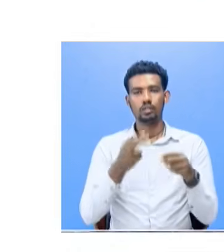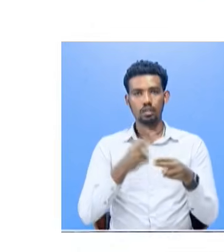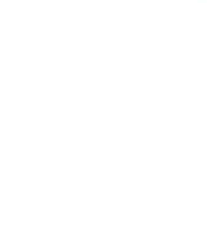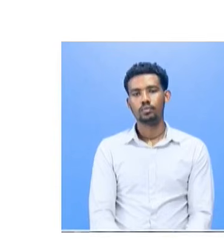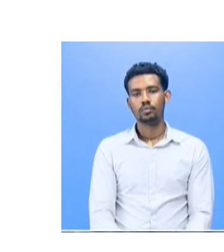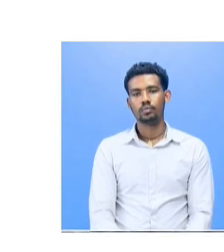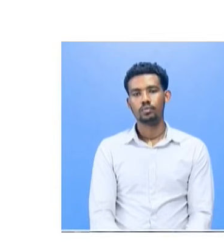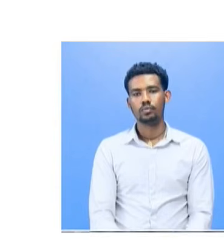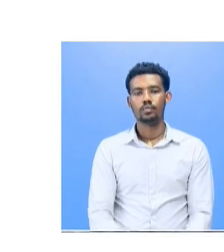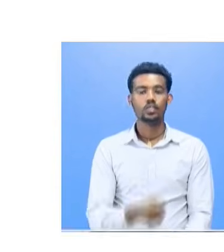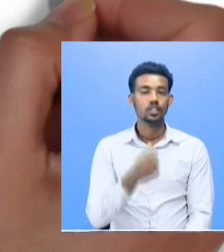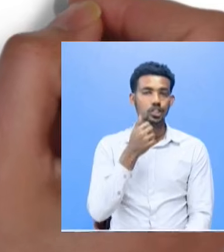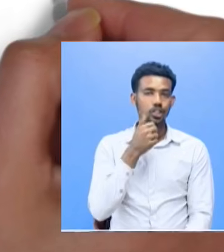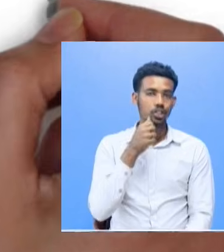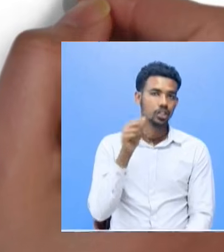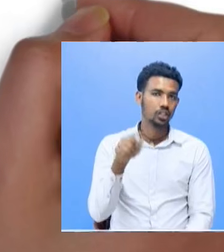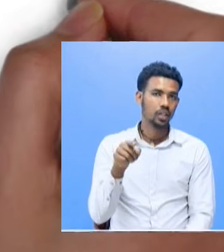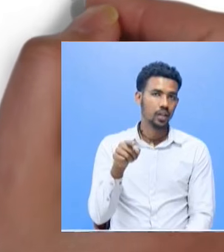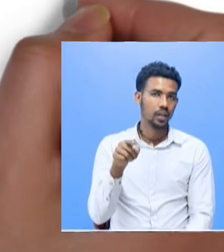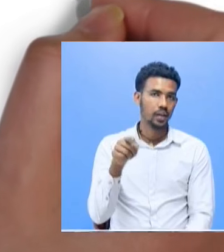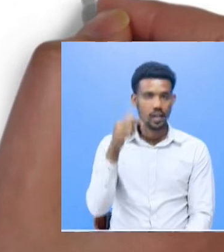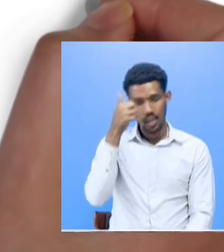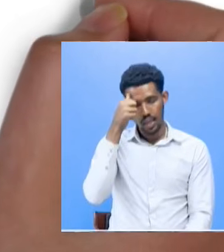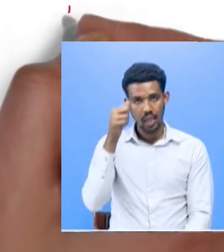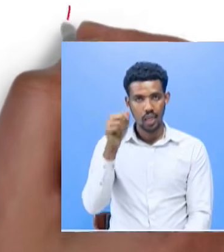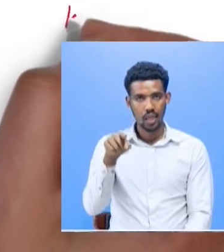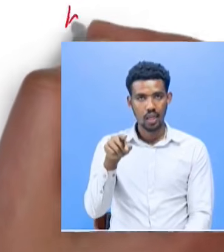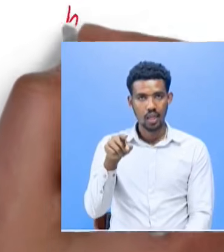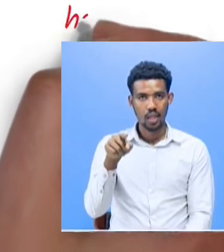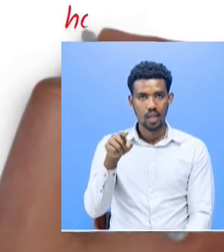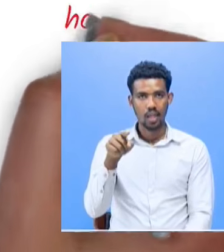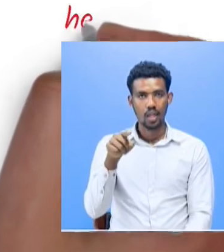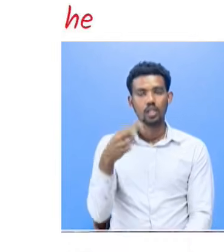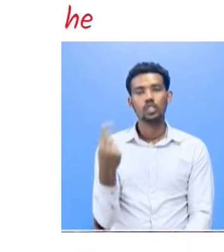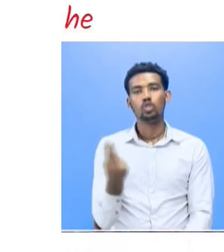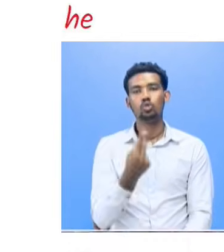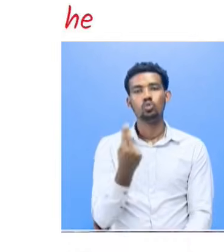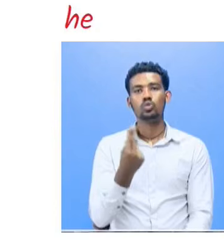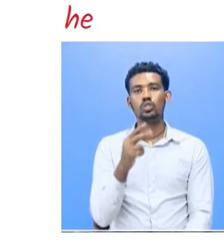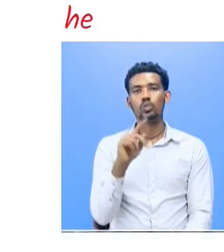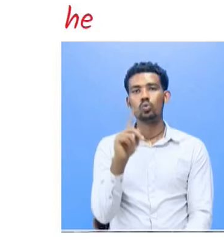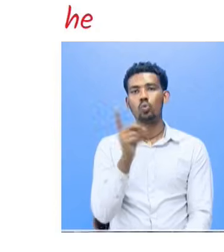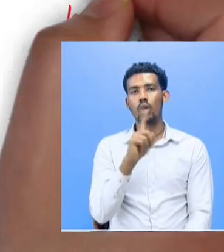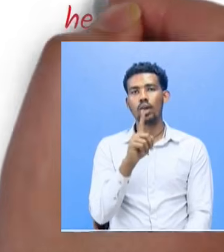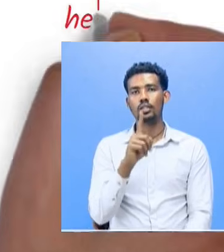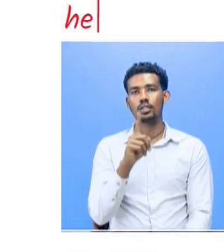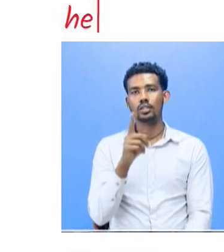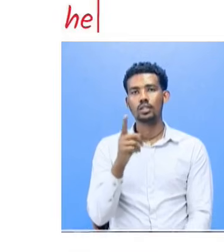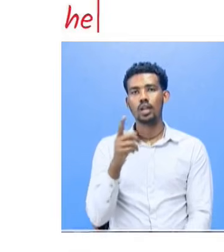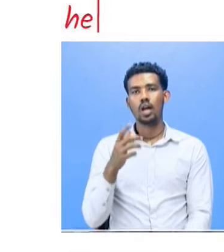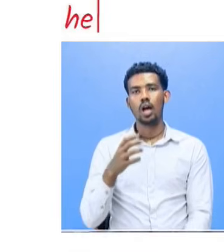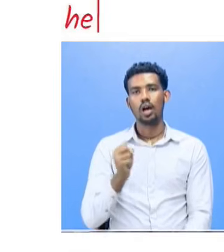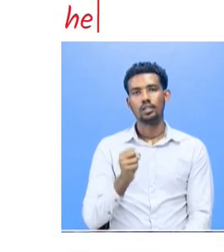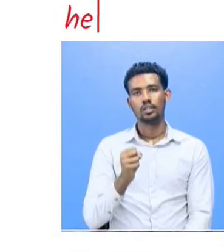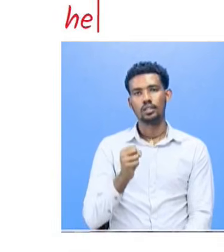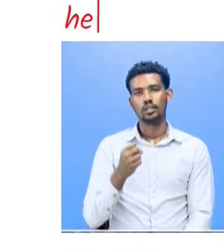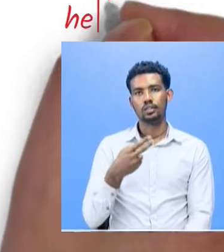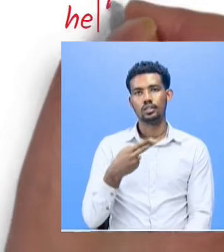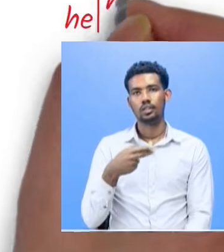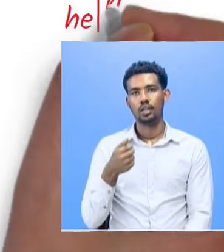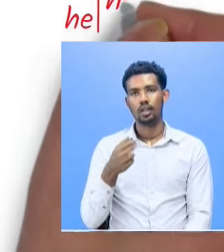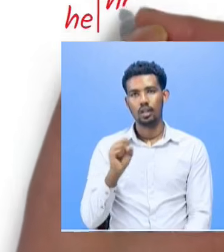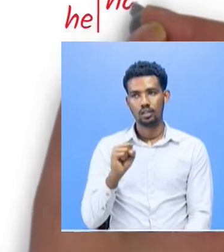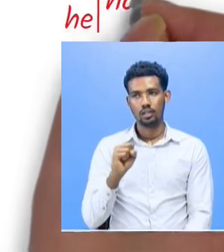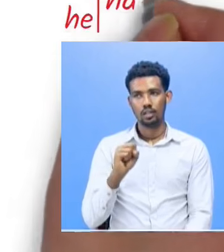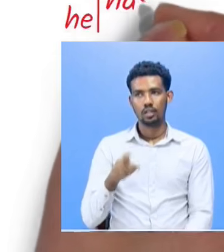Here is she and he can use what? Has. And also